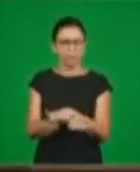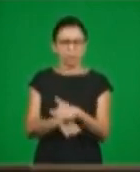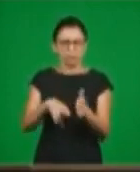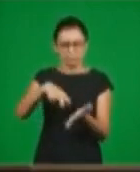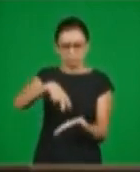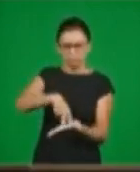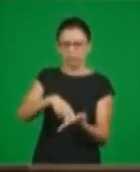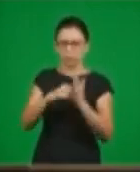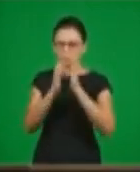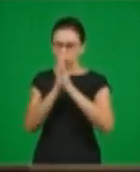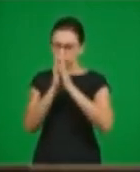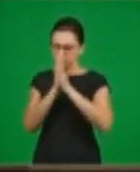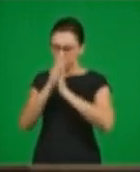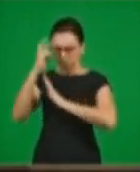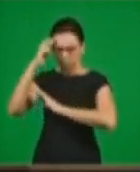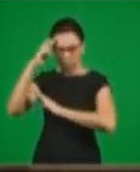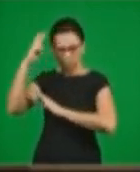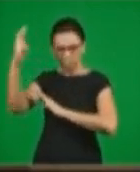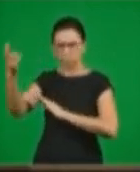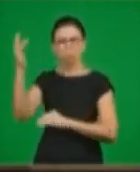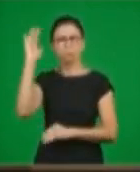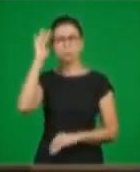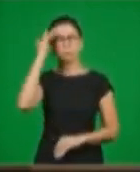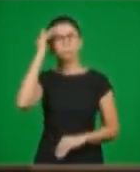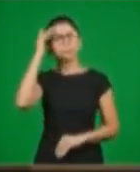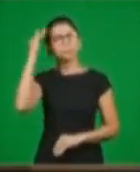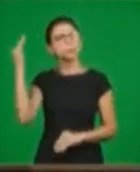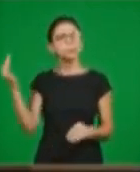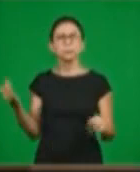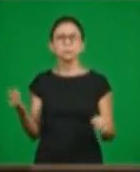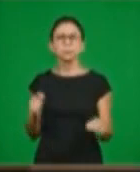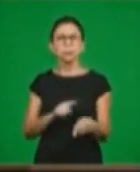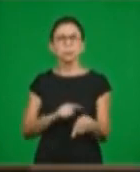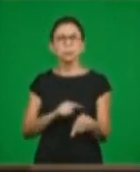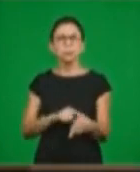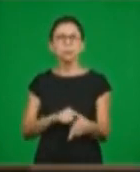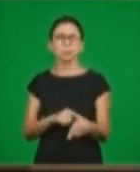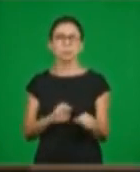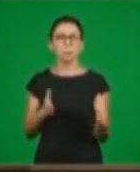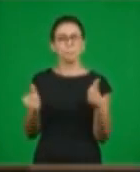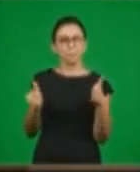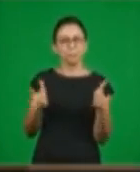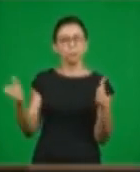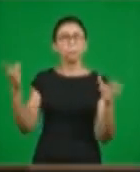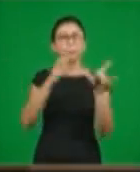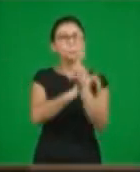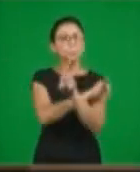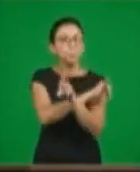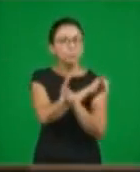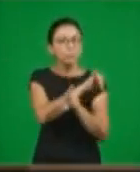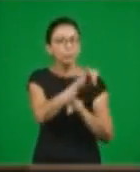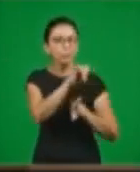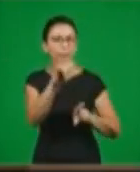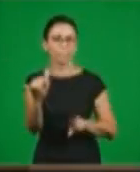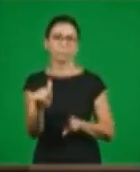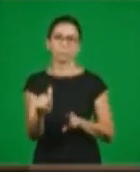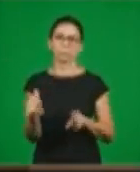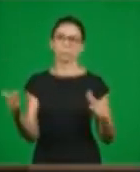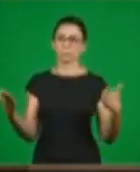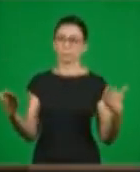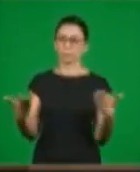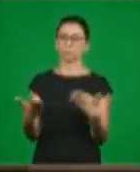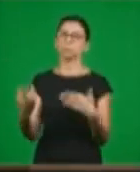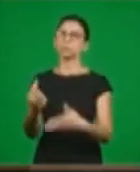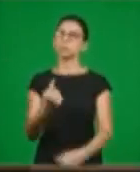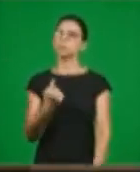humble. You have to look and seek the Lord for understanding and understand that